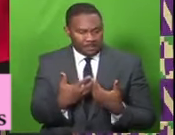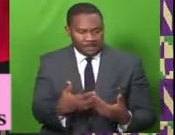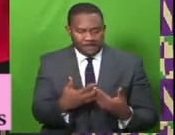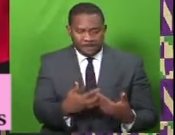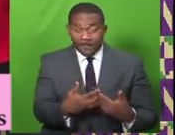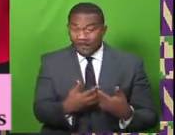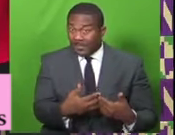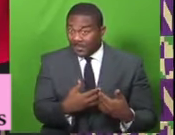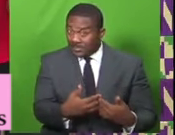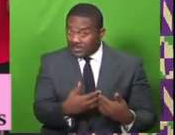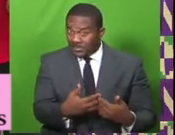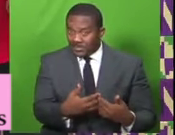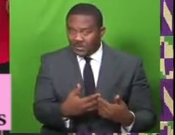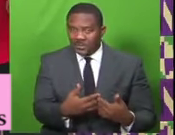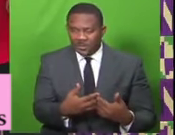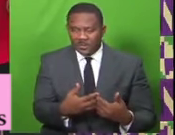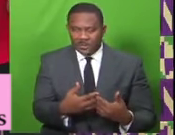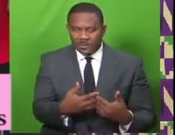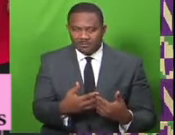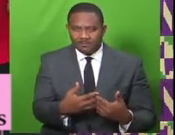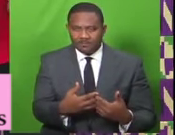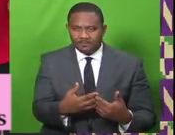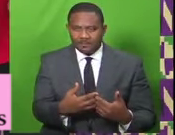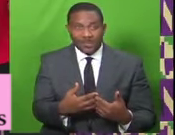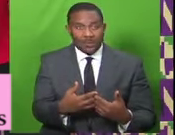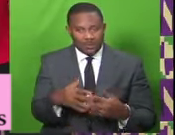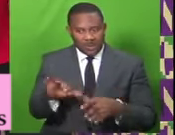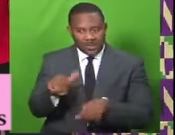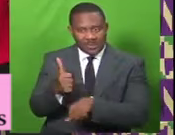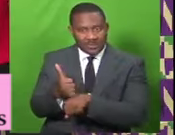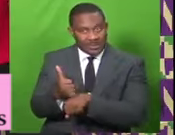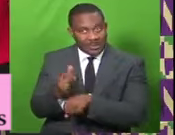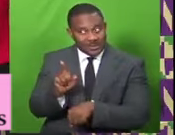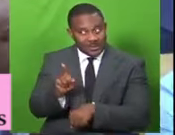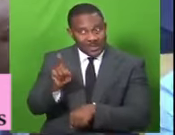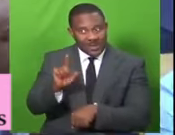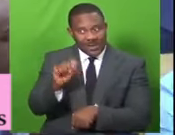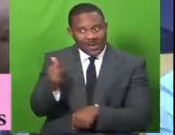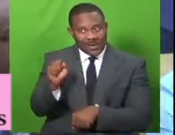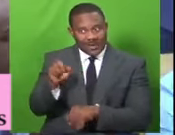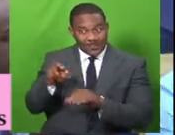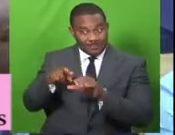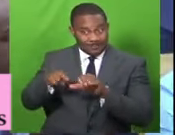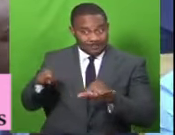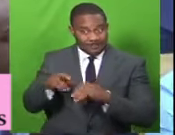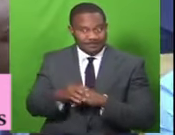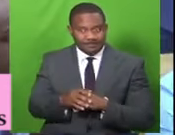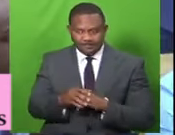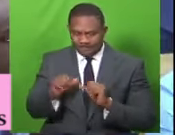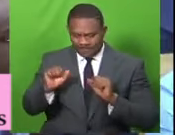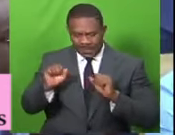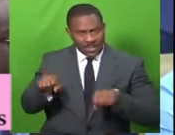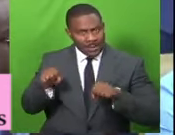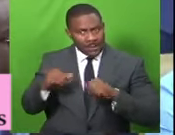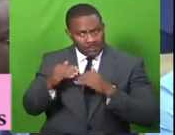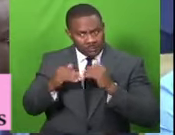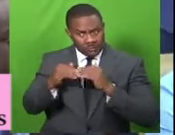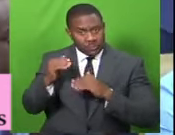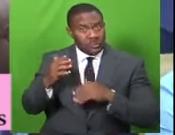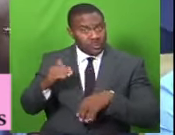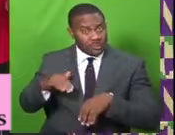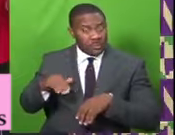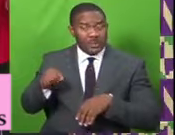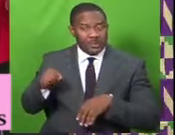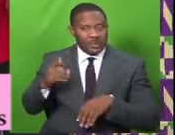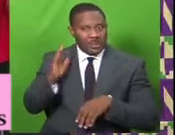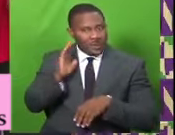backhoe loader assembly plant in the Ashanti region and continue capacity building of operators to ensure